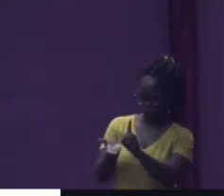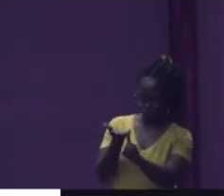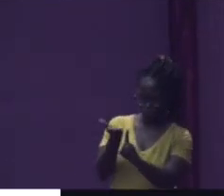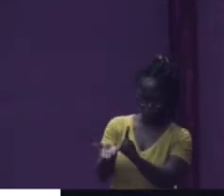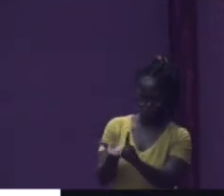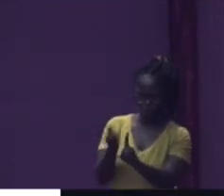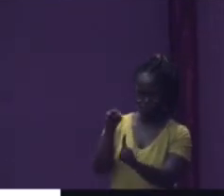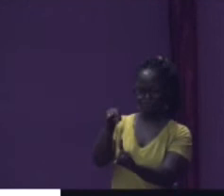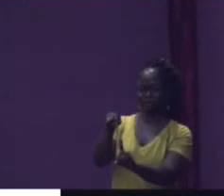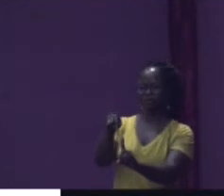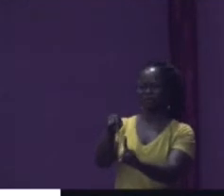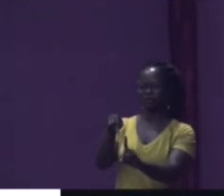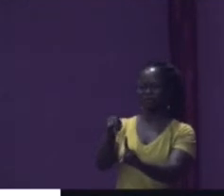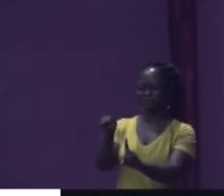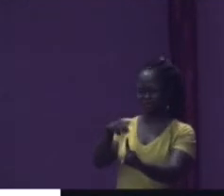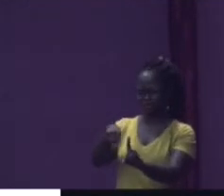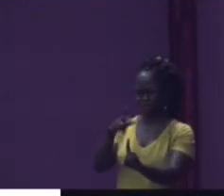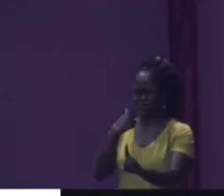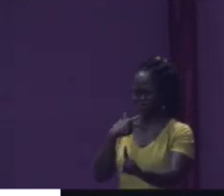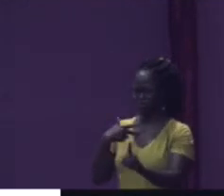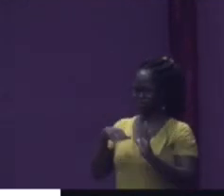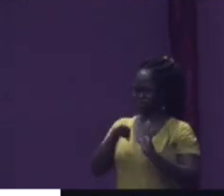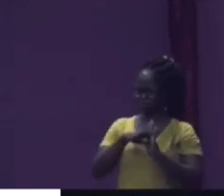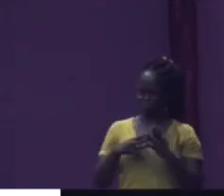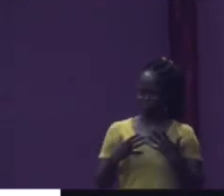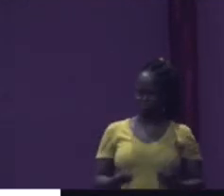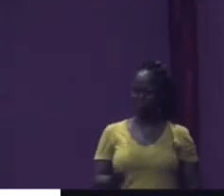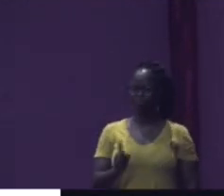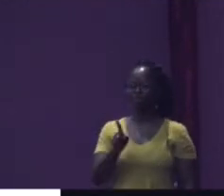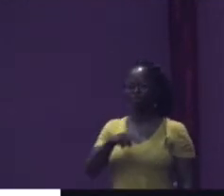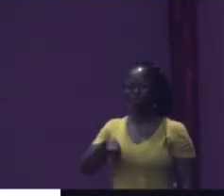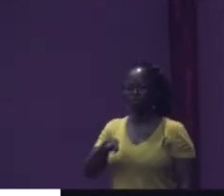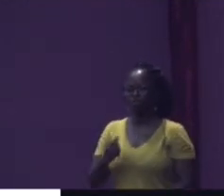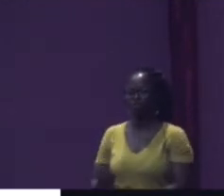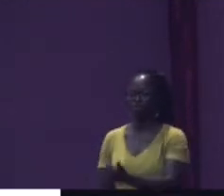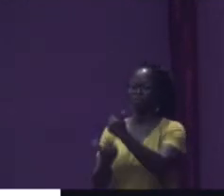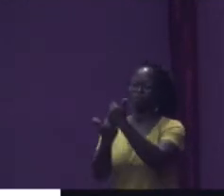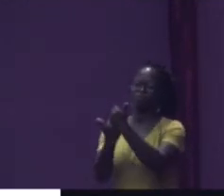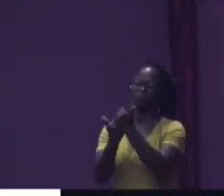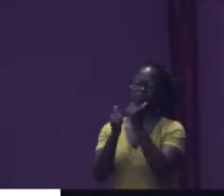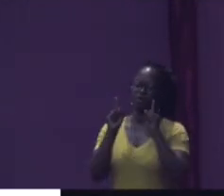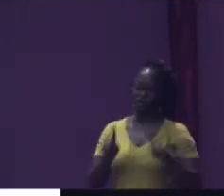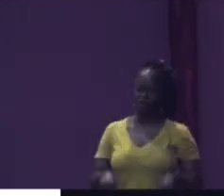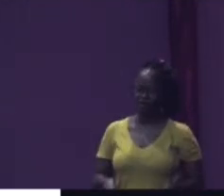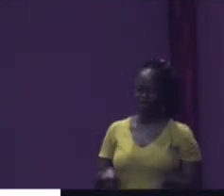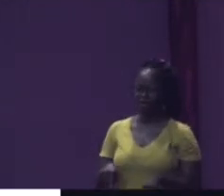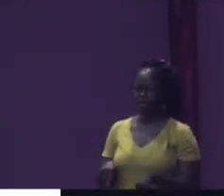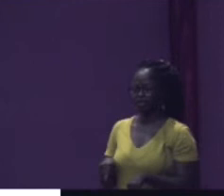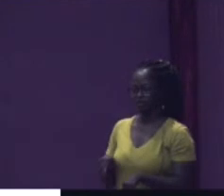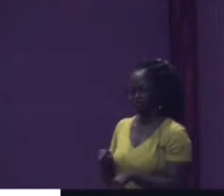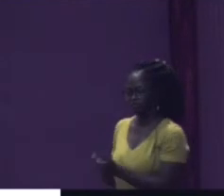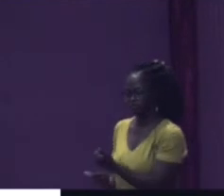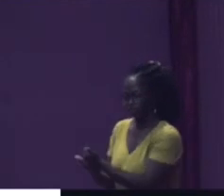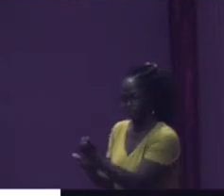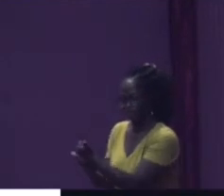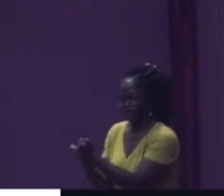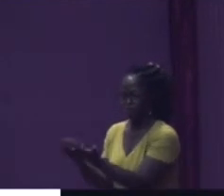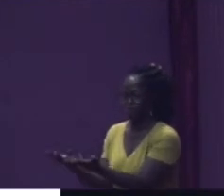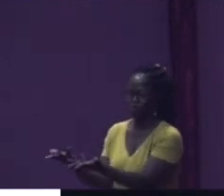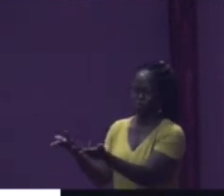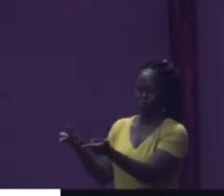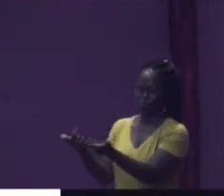are supporting skilled attendants, skilled birth attendants. And what does skilled mean?